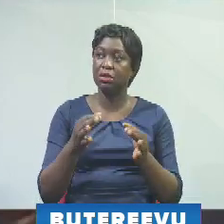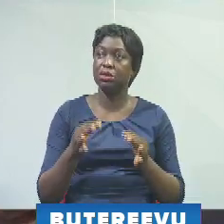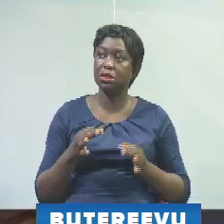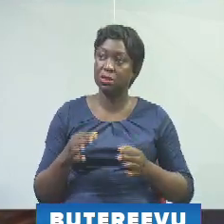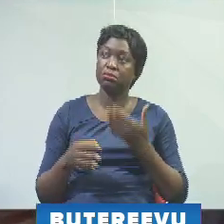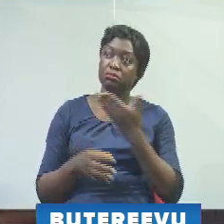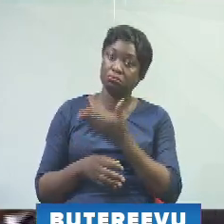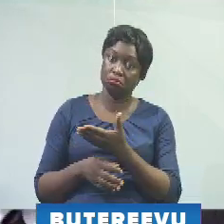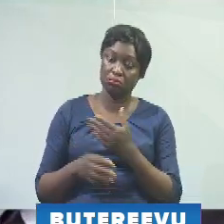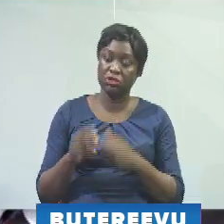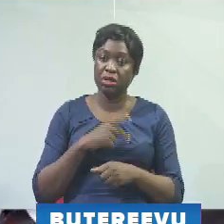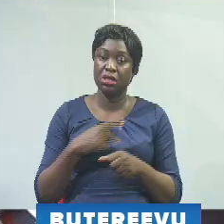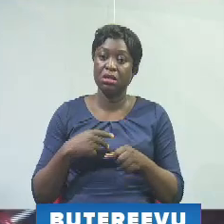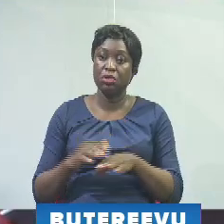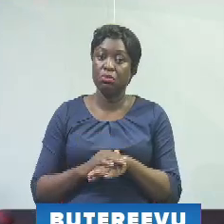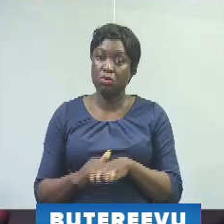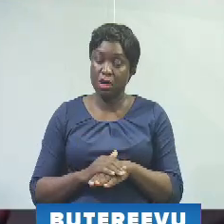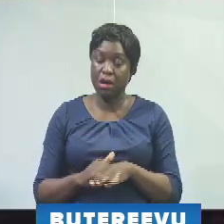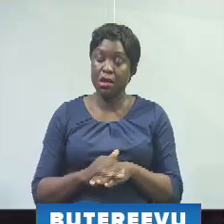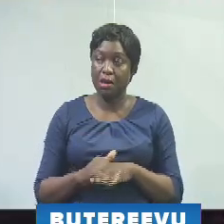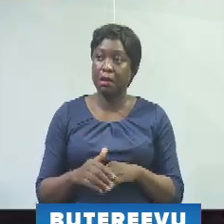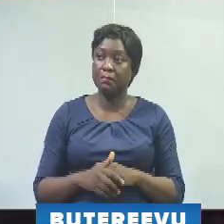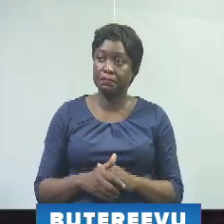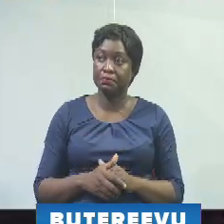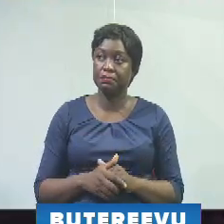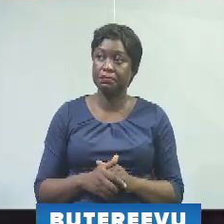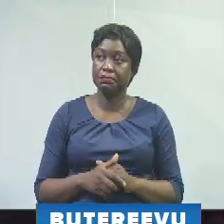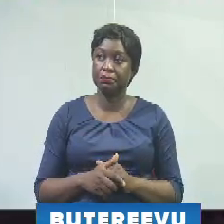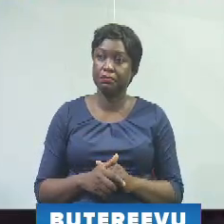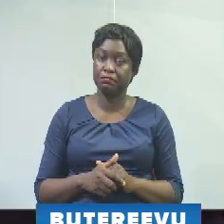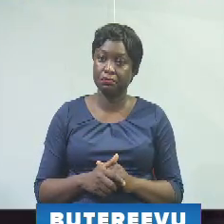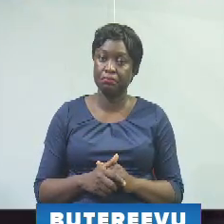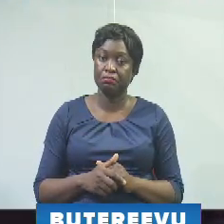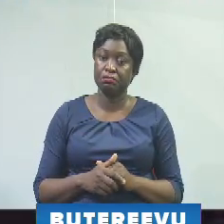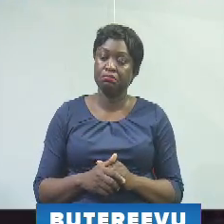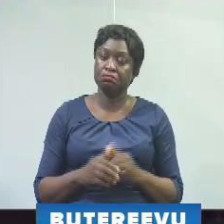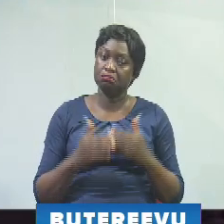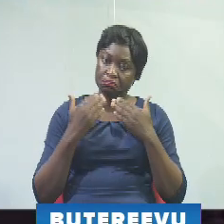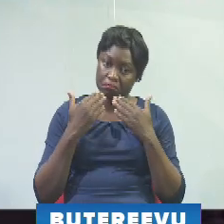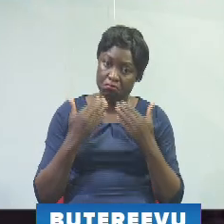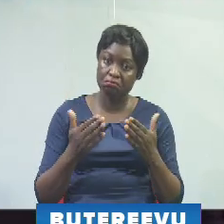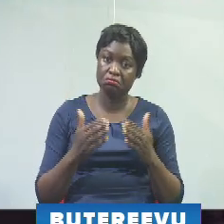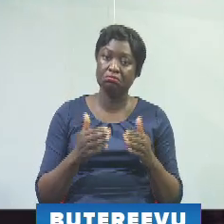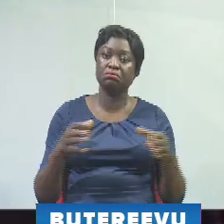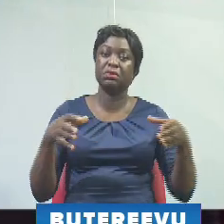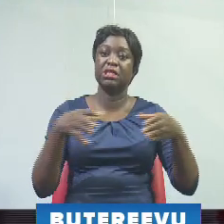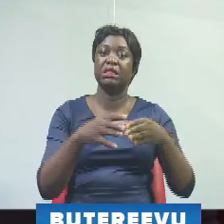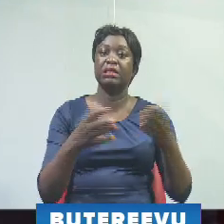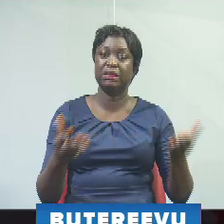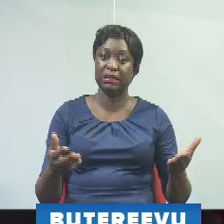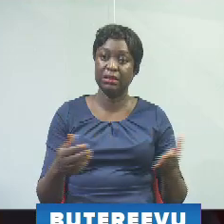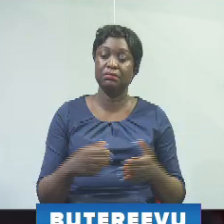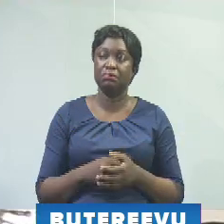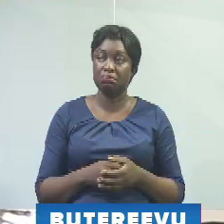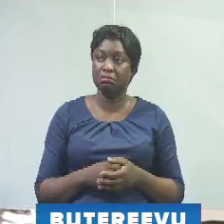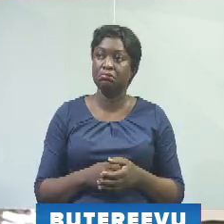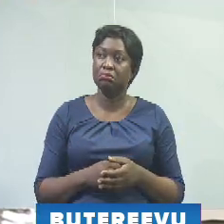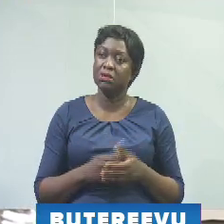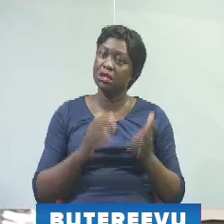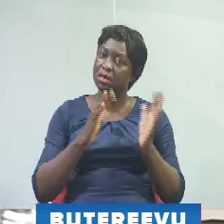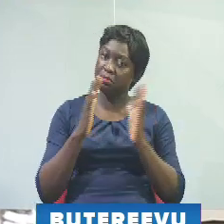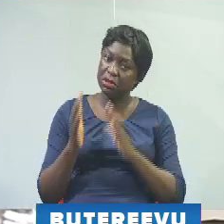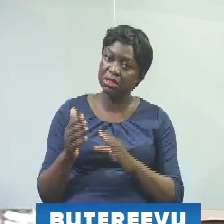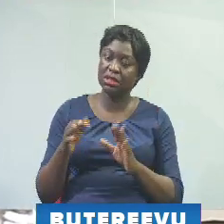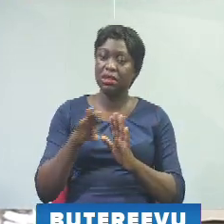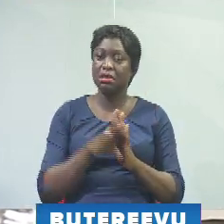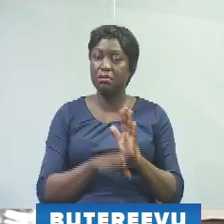mmyuka owookubiri wa Katikkiro, Oweekitiibwa Robert Waggwa Nsibirwa, asiimye Bamusiga Nsimbi bano era n'atendereza nnyo enteekateeka zino